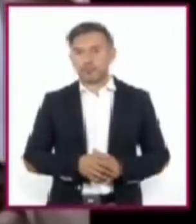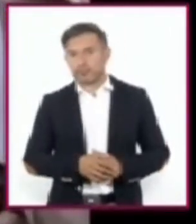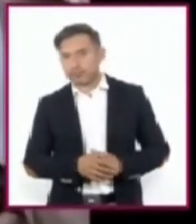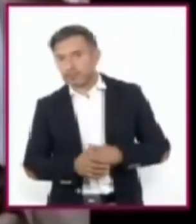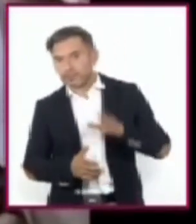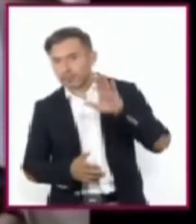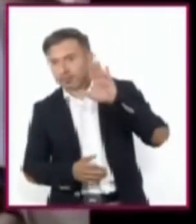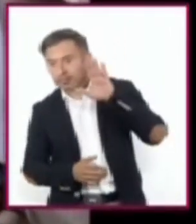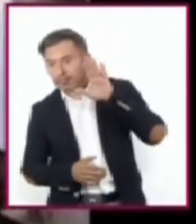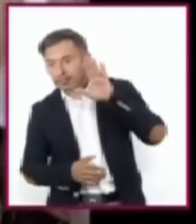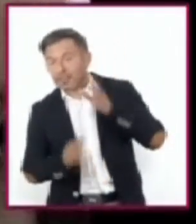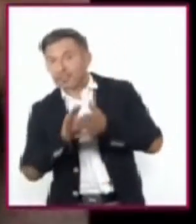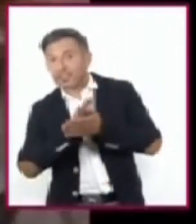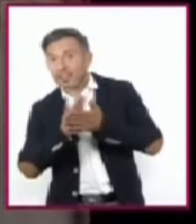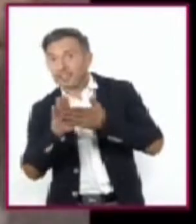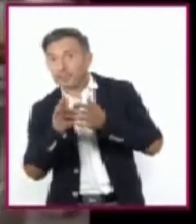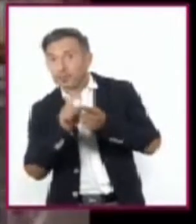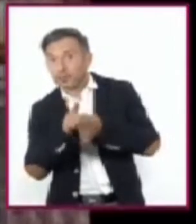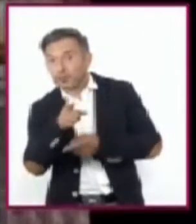Nice to meet you.